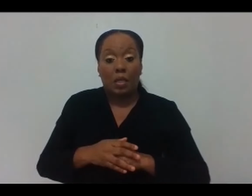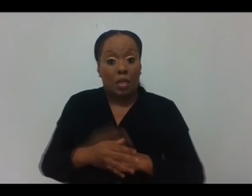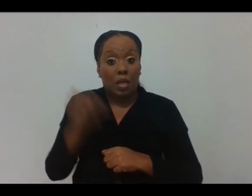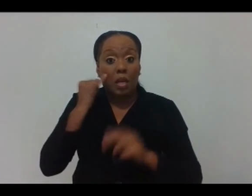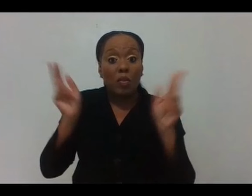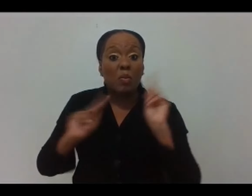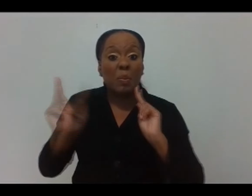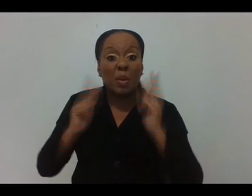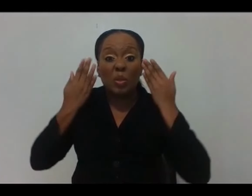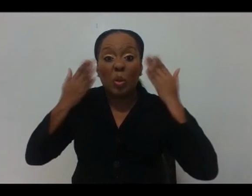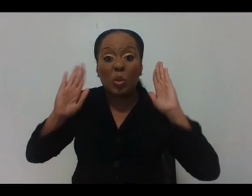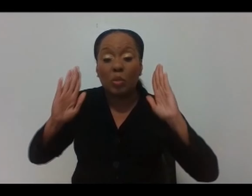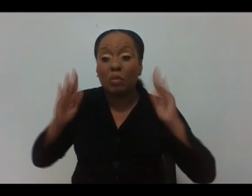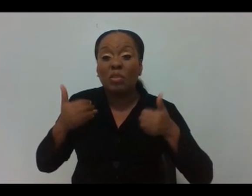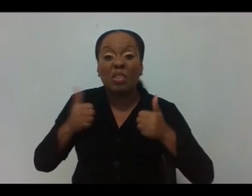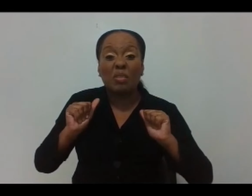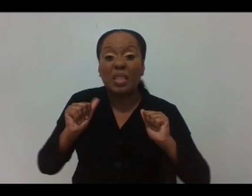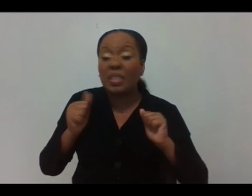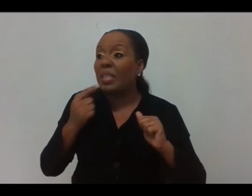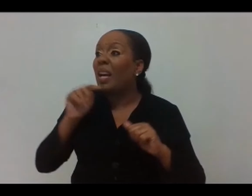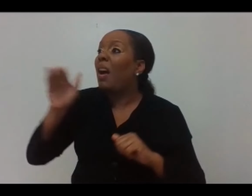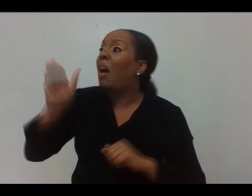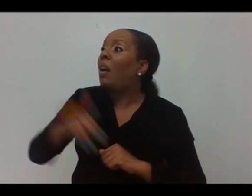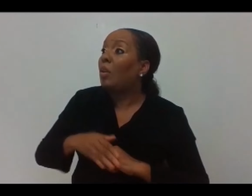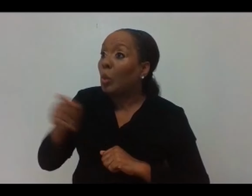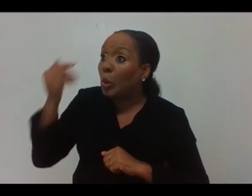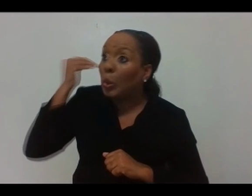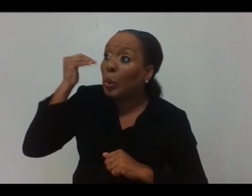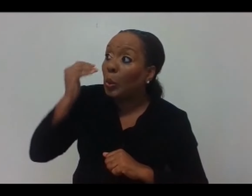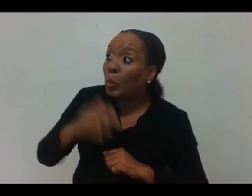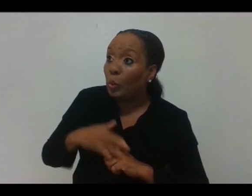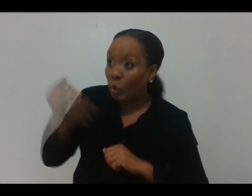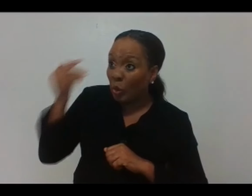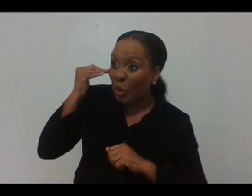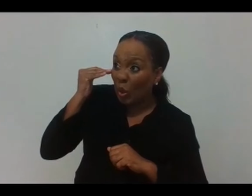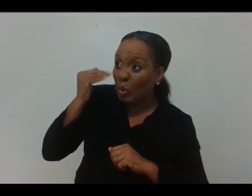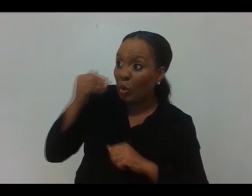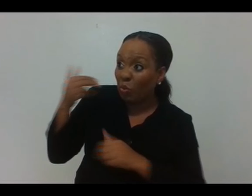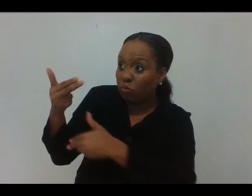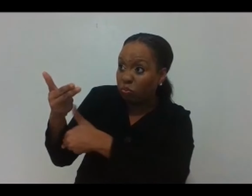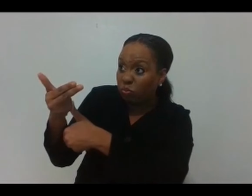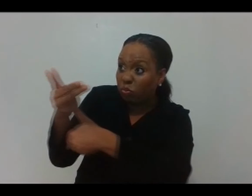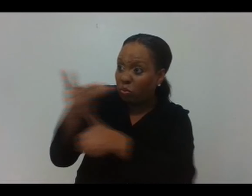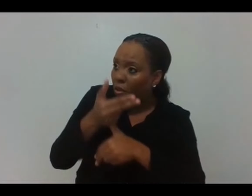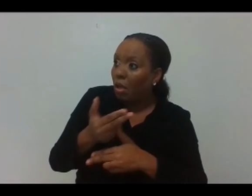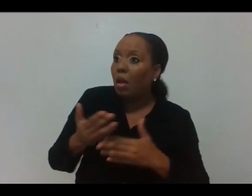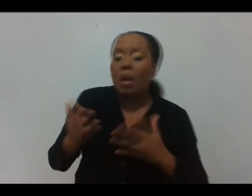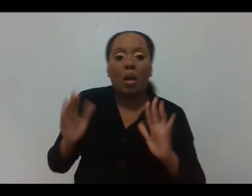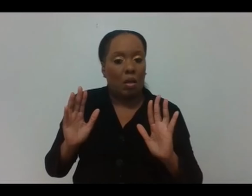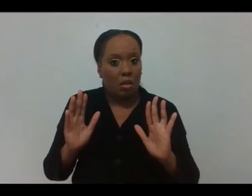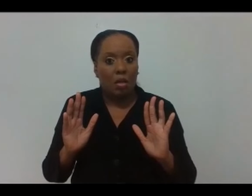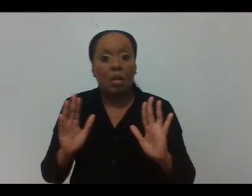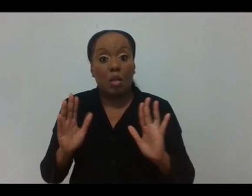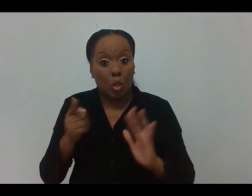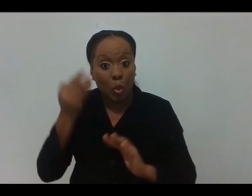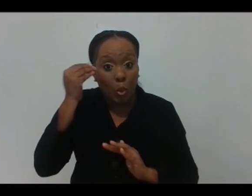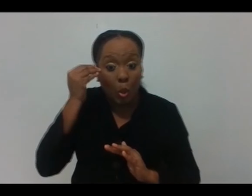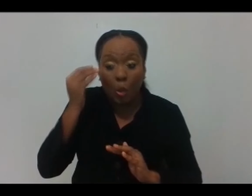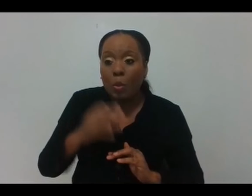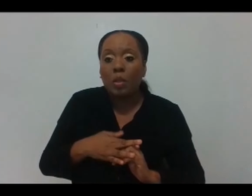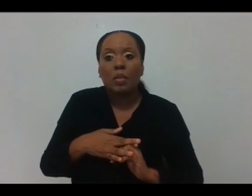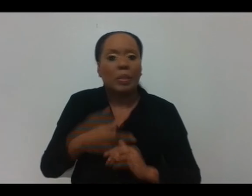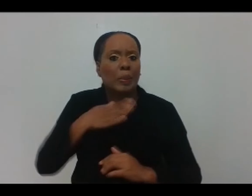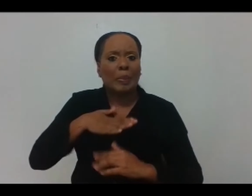vulnerable in your communities. So if you know somebody who is unlikely to have heard or likely to have not heard the news, then